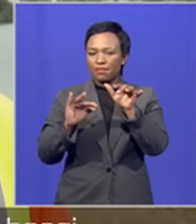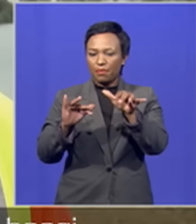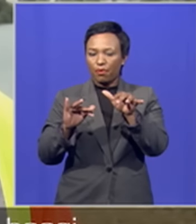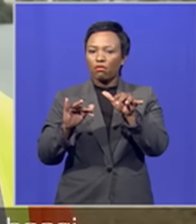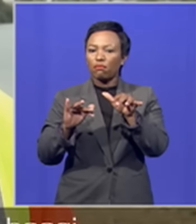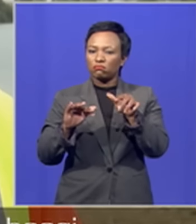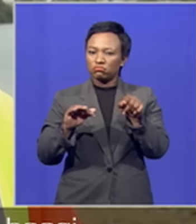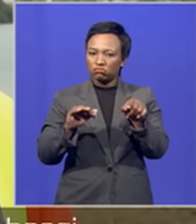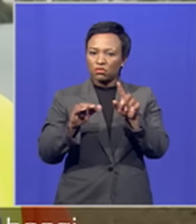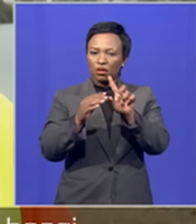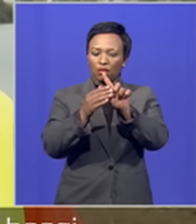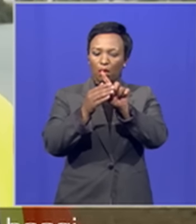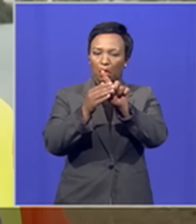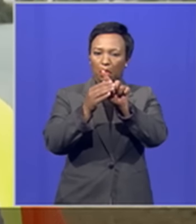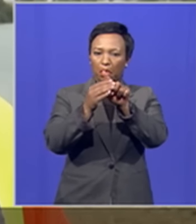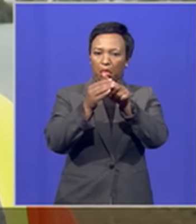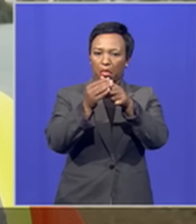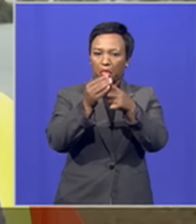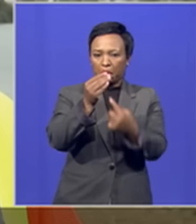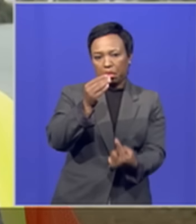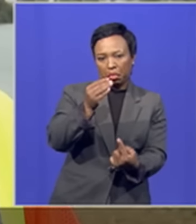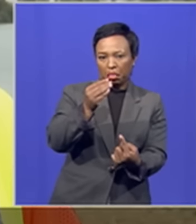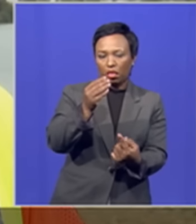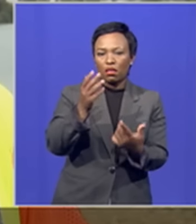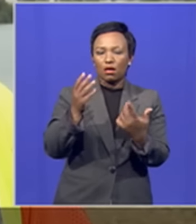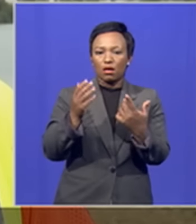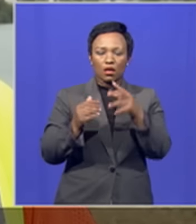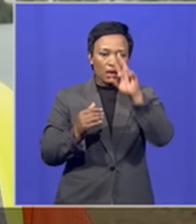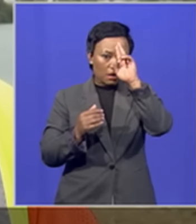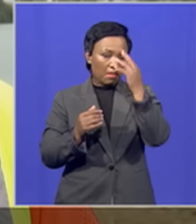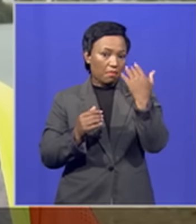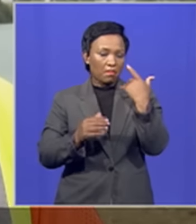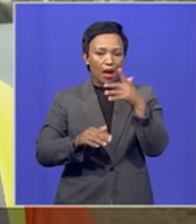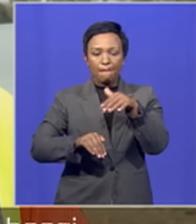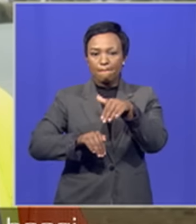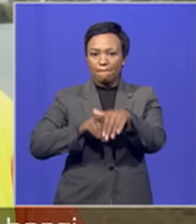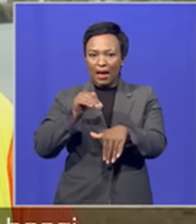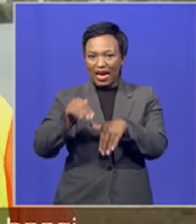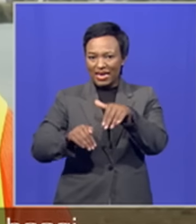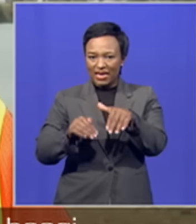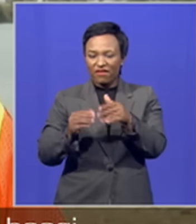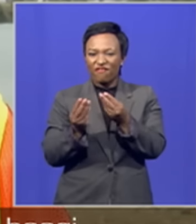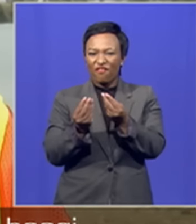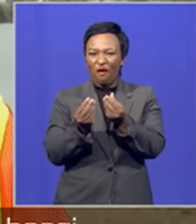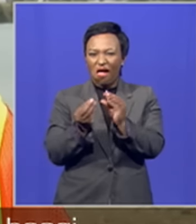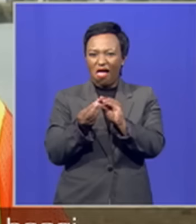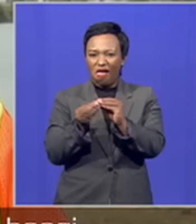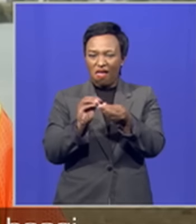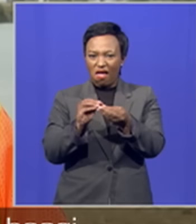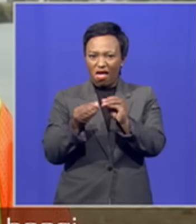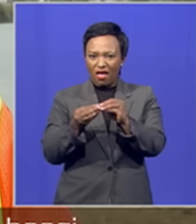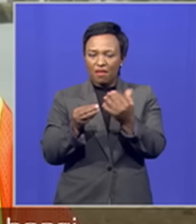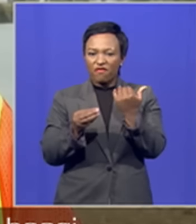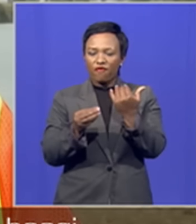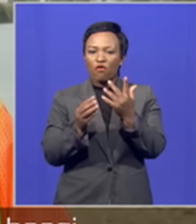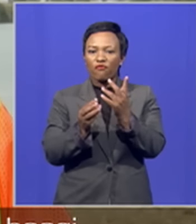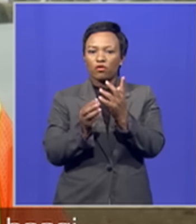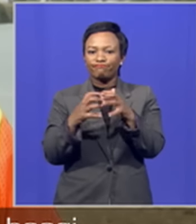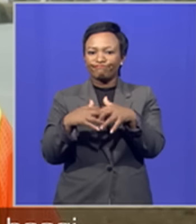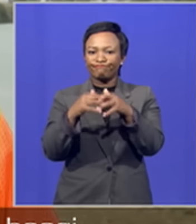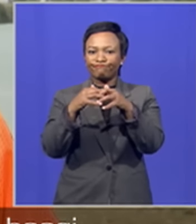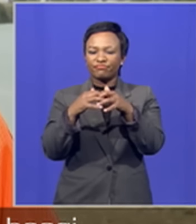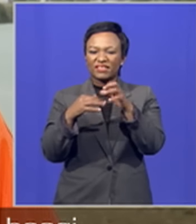sena re hopotse batho gore e ne ile mine o rafang letsopa le etsang ditene mme ya etsahala